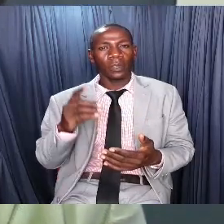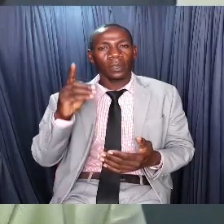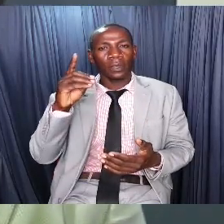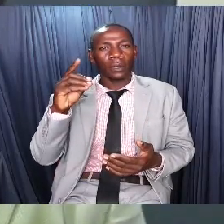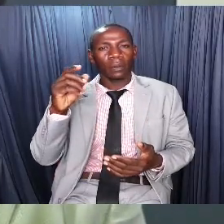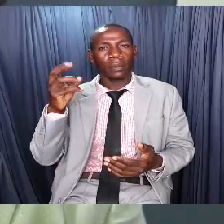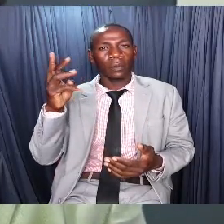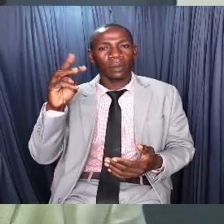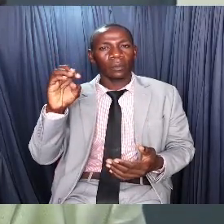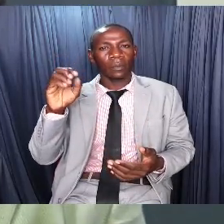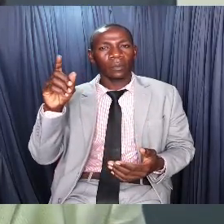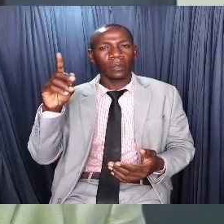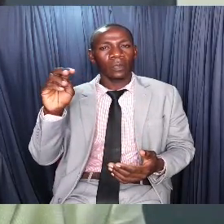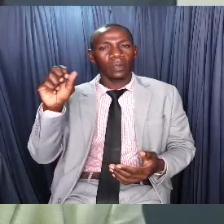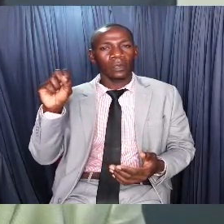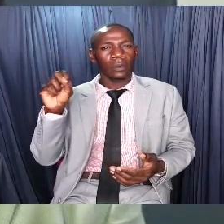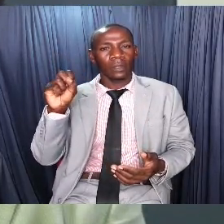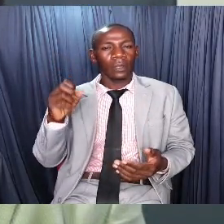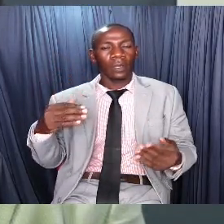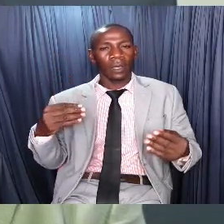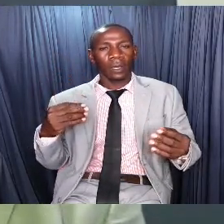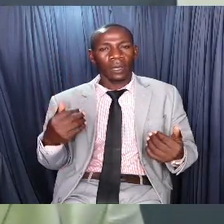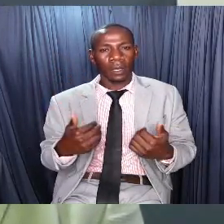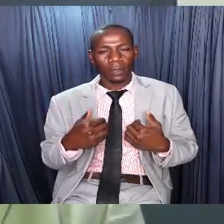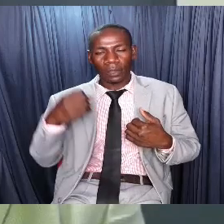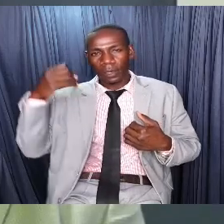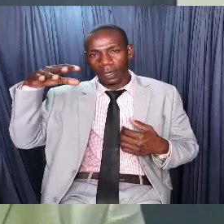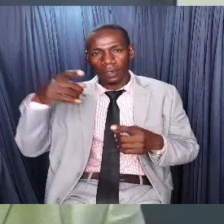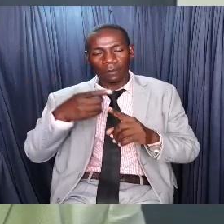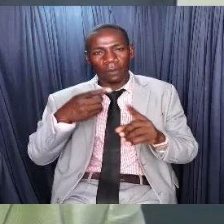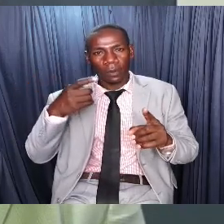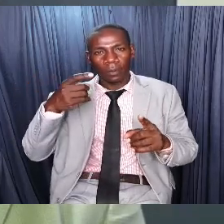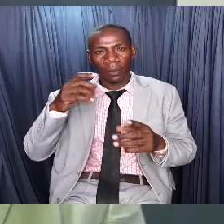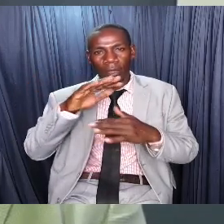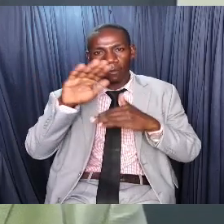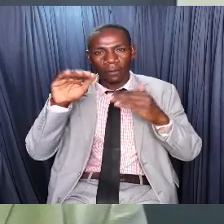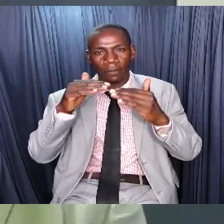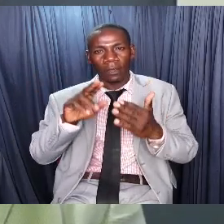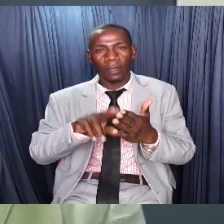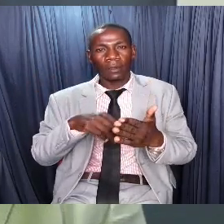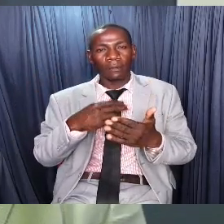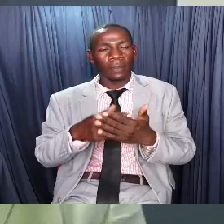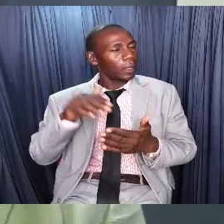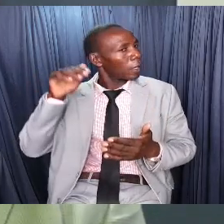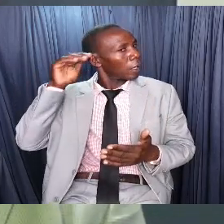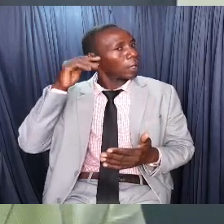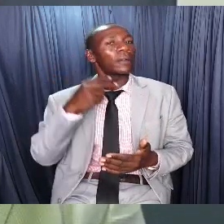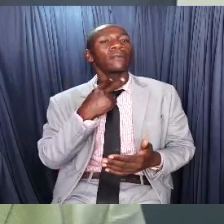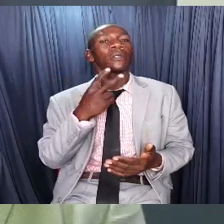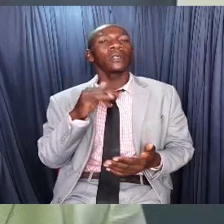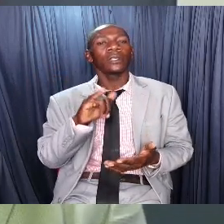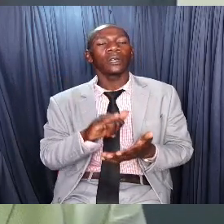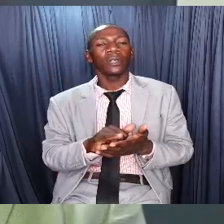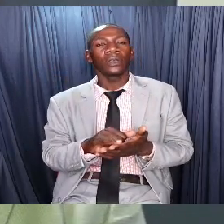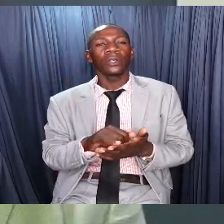In Damascus, akakutana na nuru kutoka mbinguni. I met light, I found light from heaven. Then I fell down. Nikashika sauti inaniambia, I had a voice